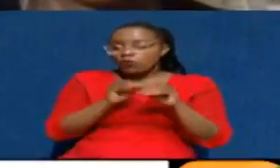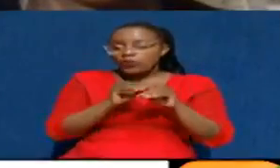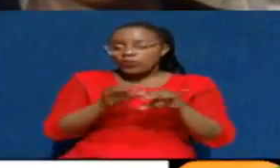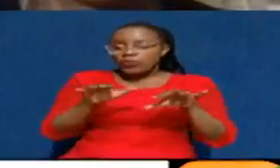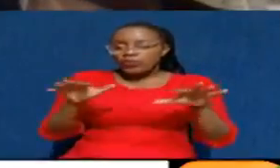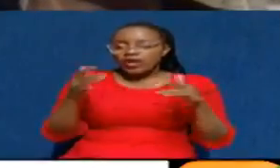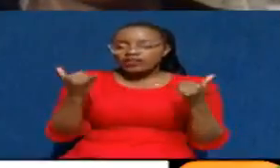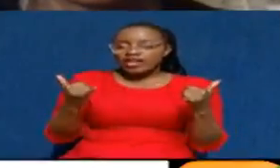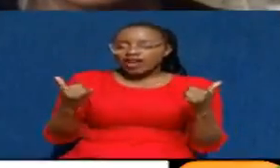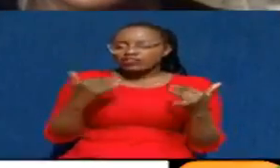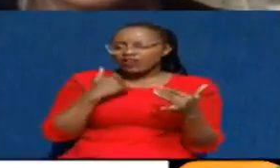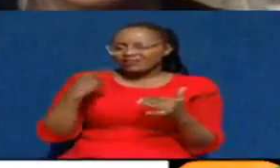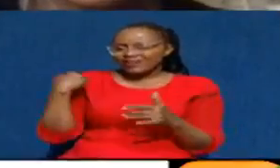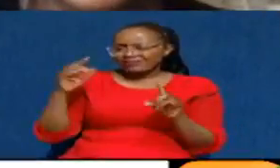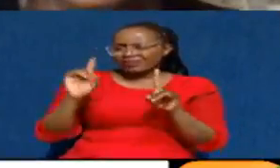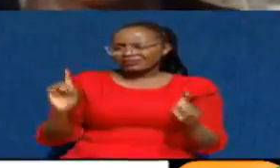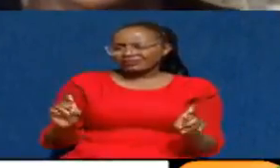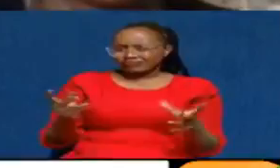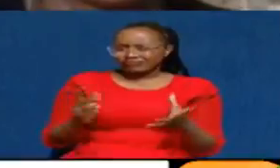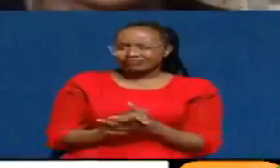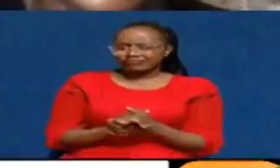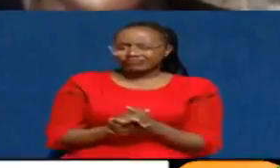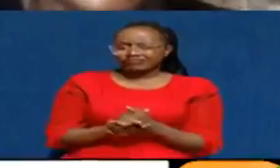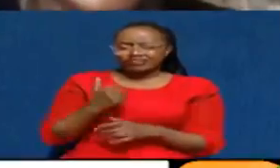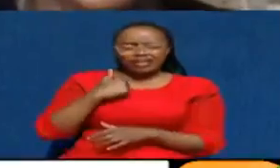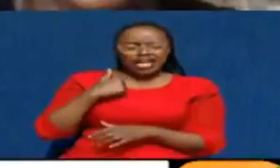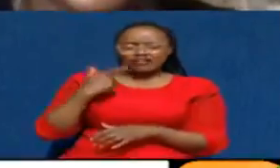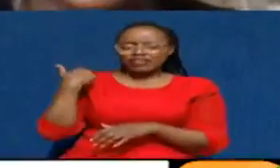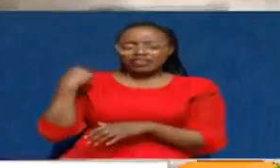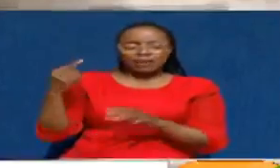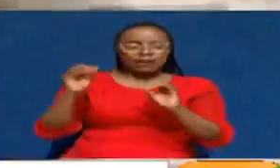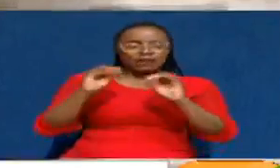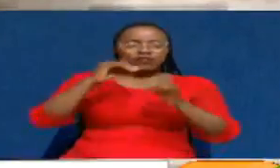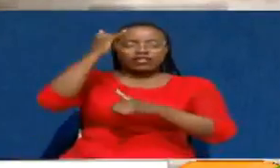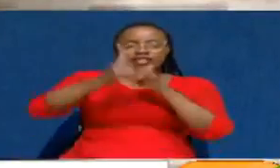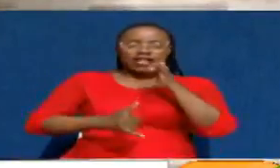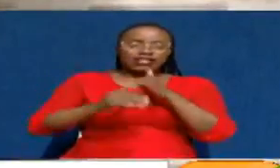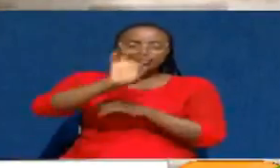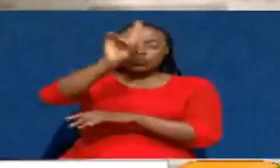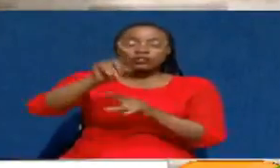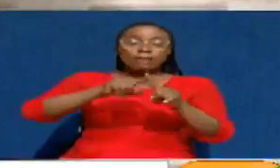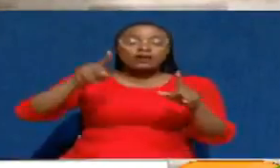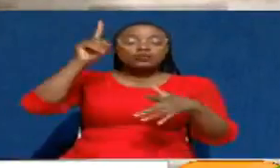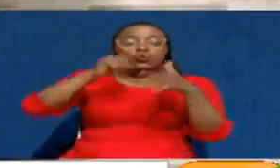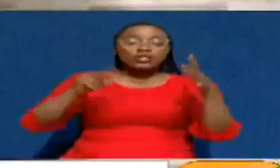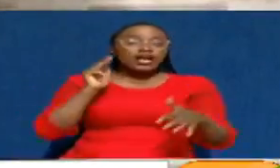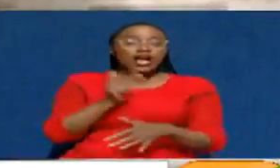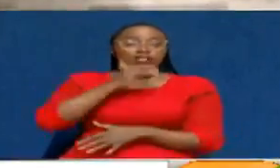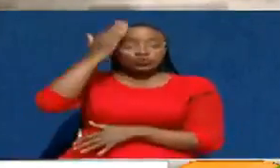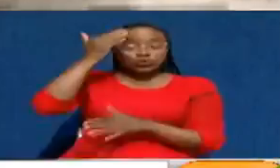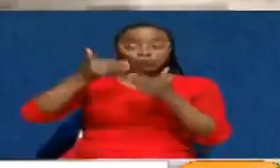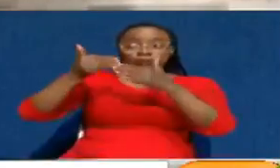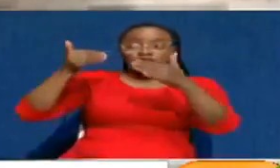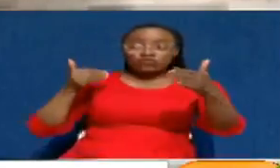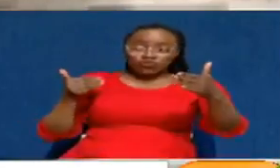through at this time? Do you have a number? So I do not have a number to that last question, but what we know is that